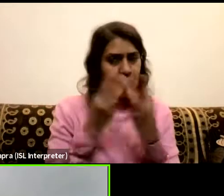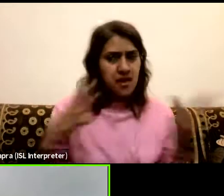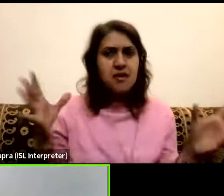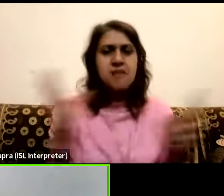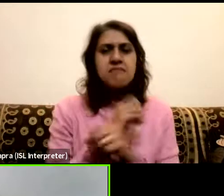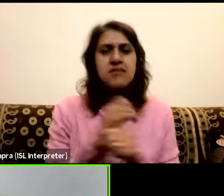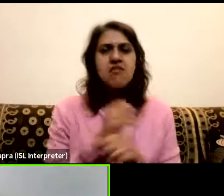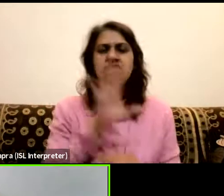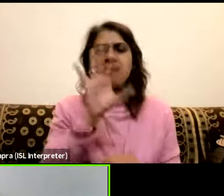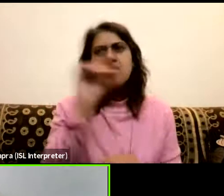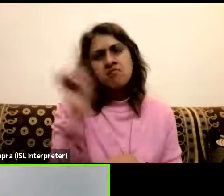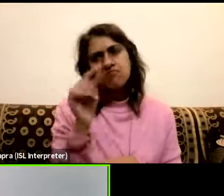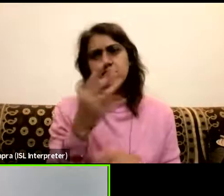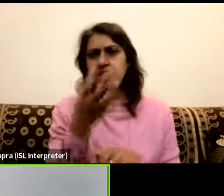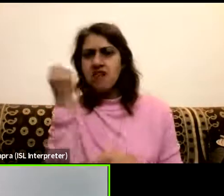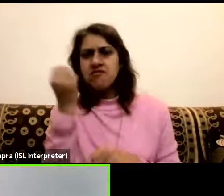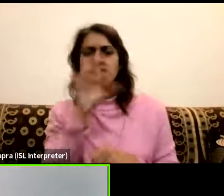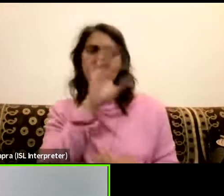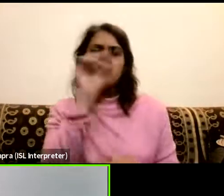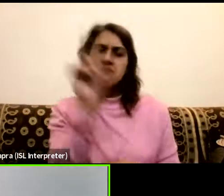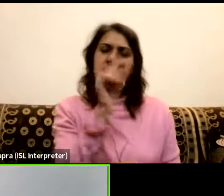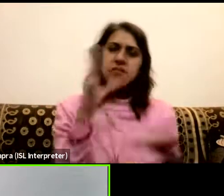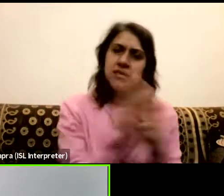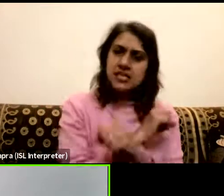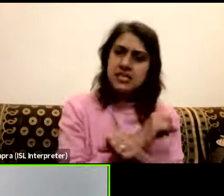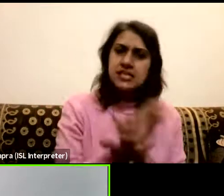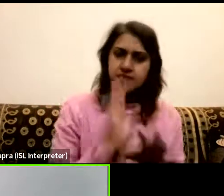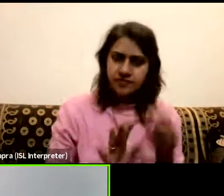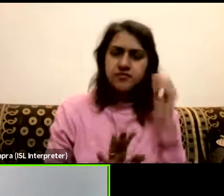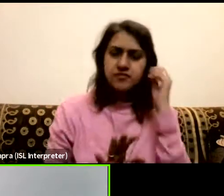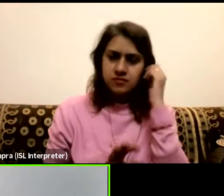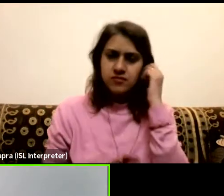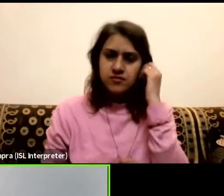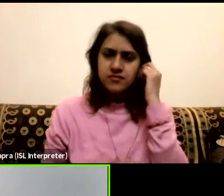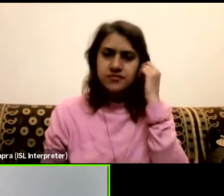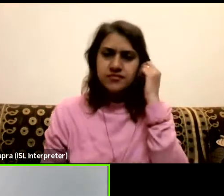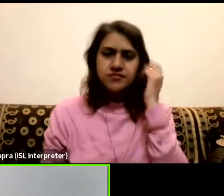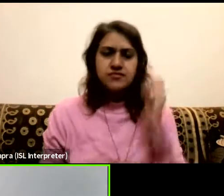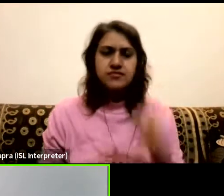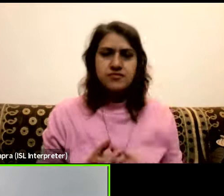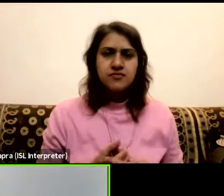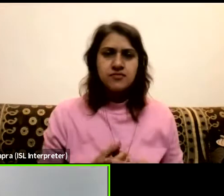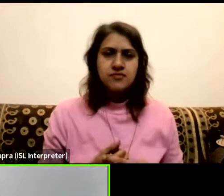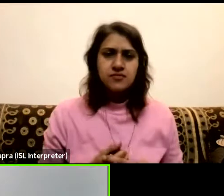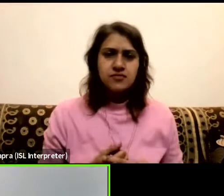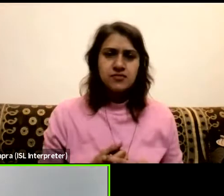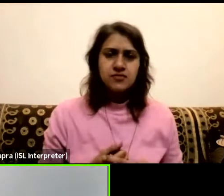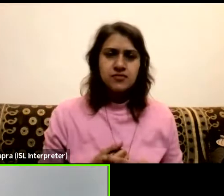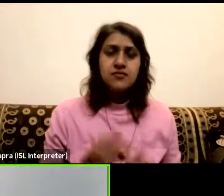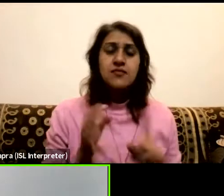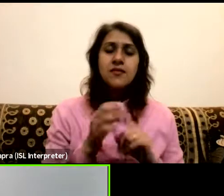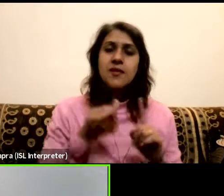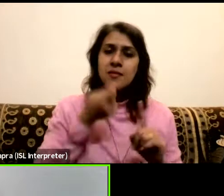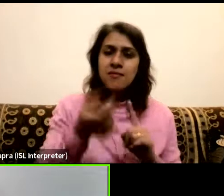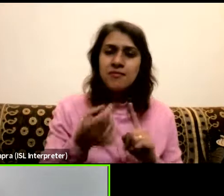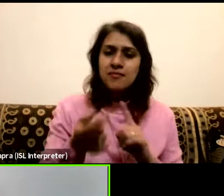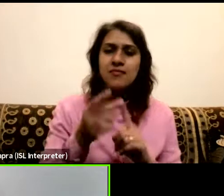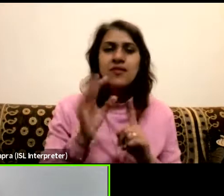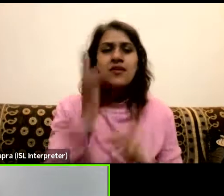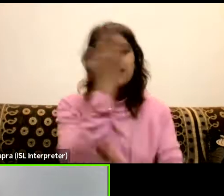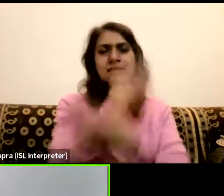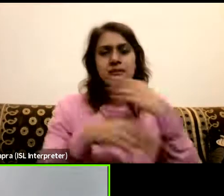had given, 2 months or a little more of that pension for people with disabilities and